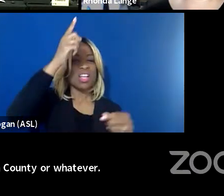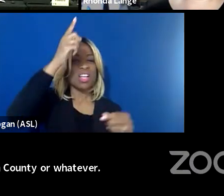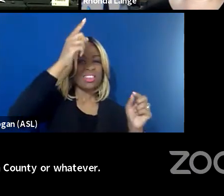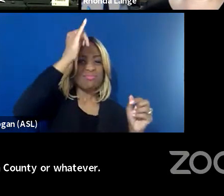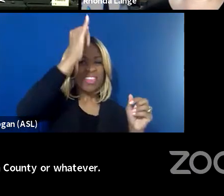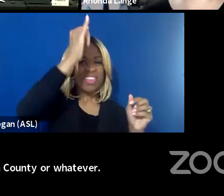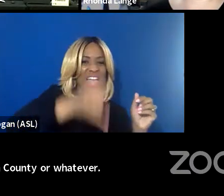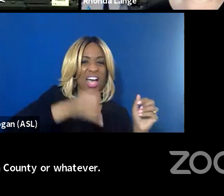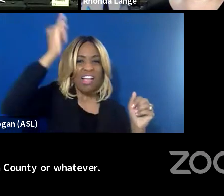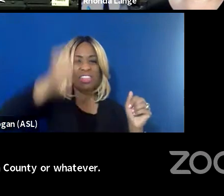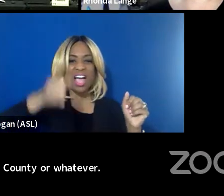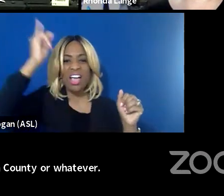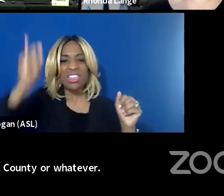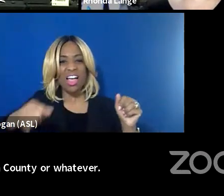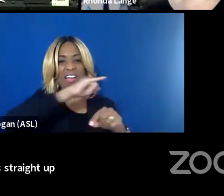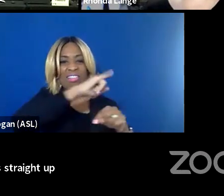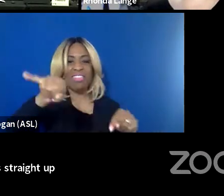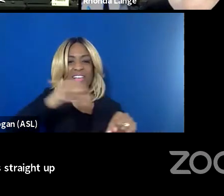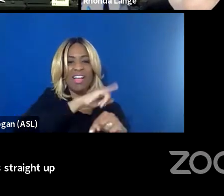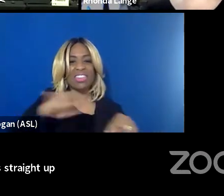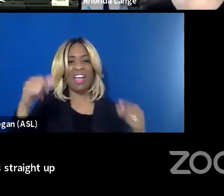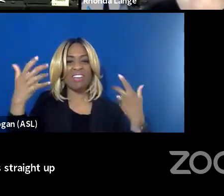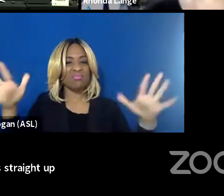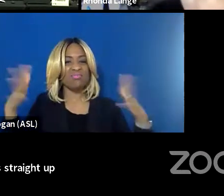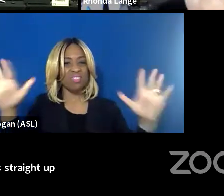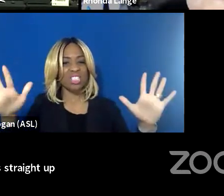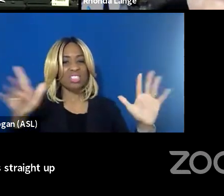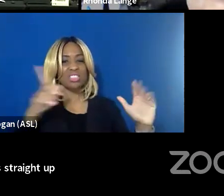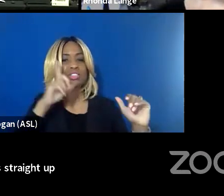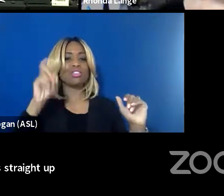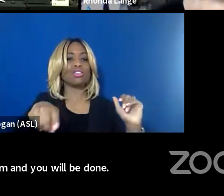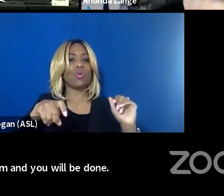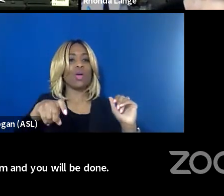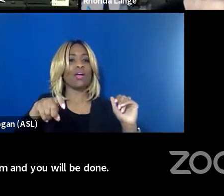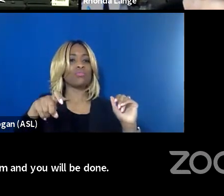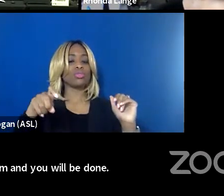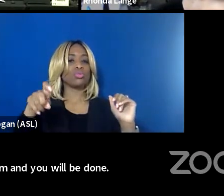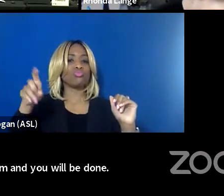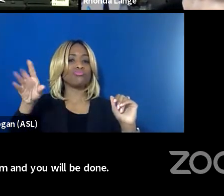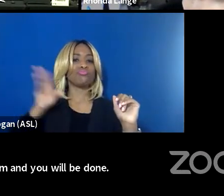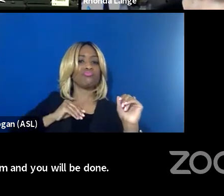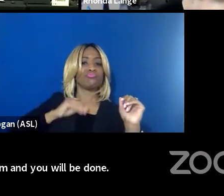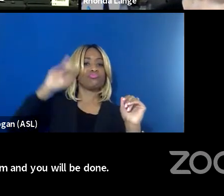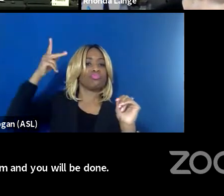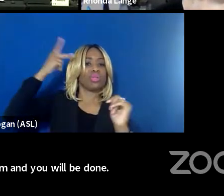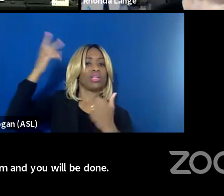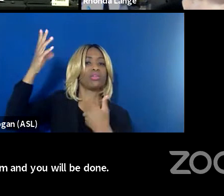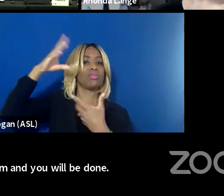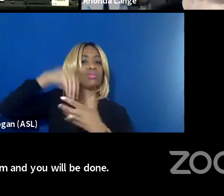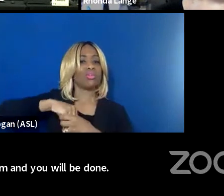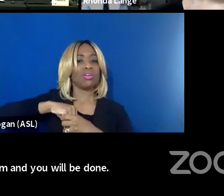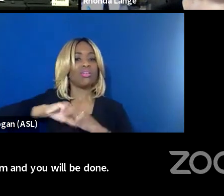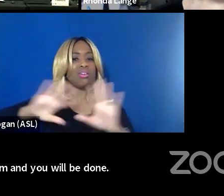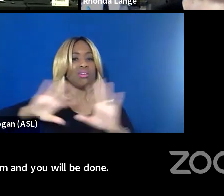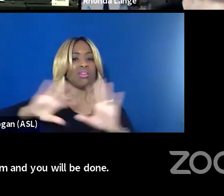in them, and you'll be done. And that's, you don't have to take political participation out of it,